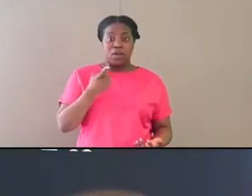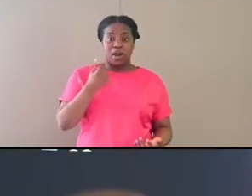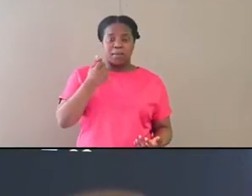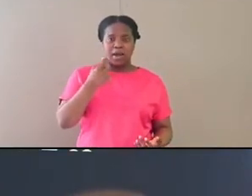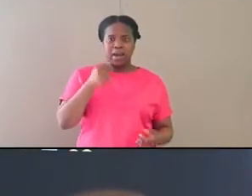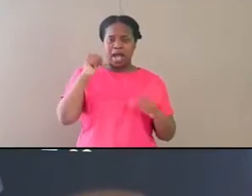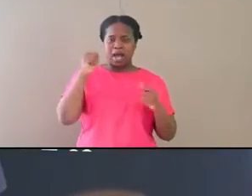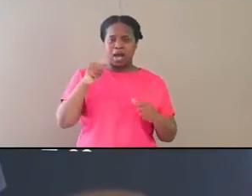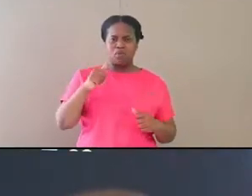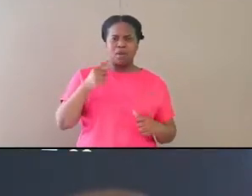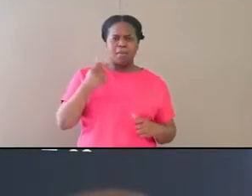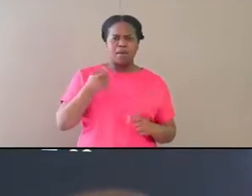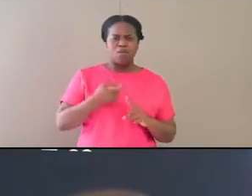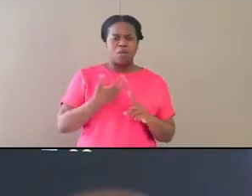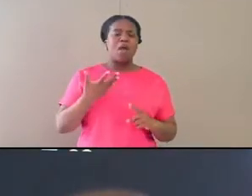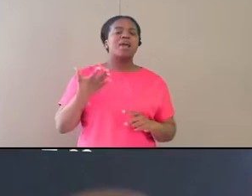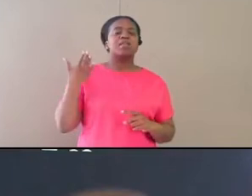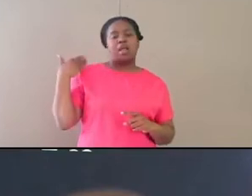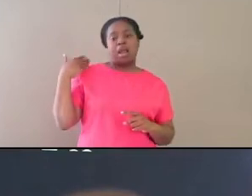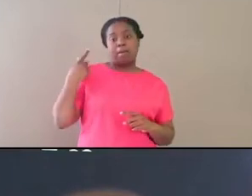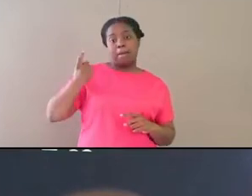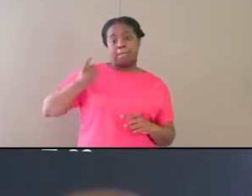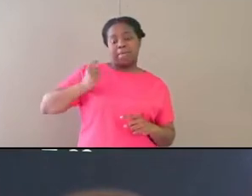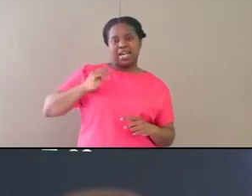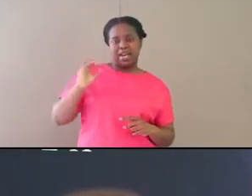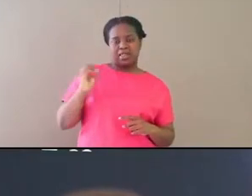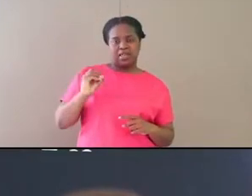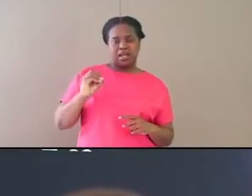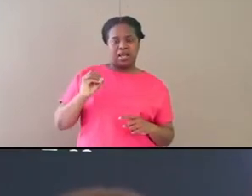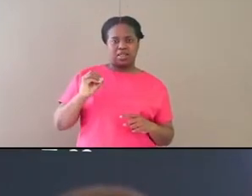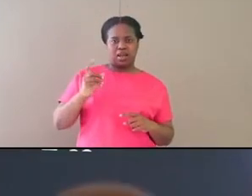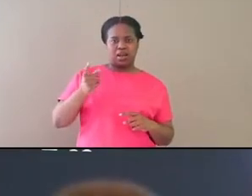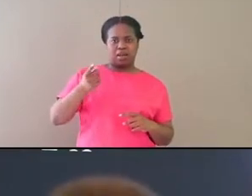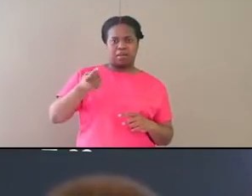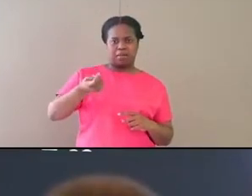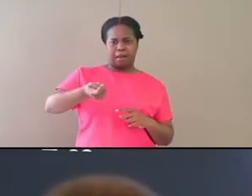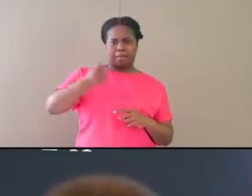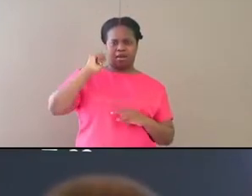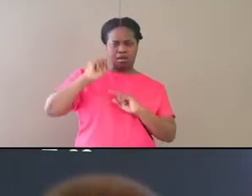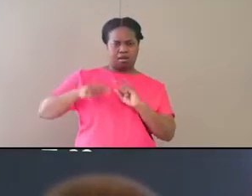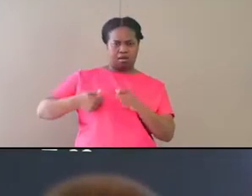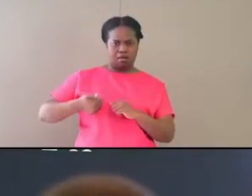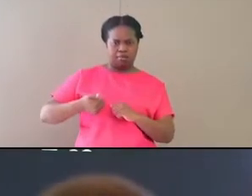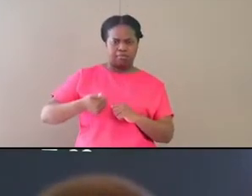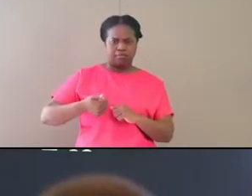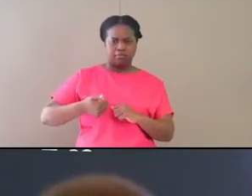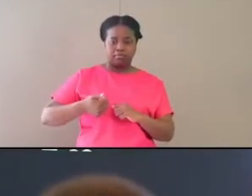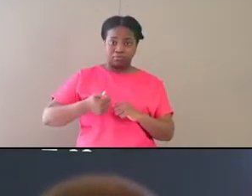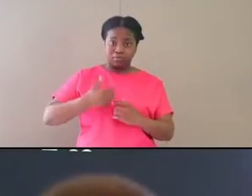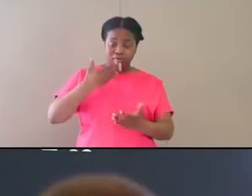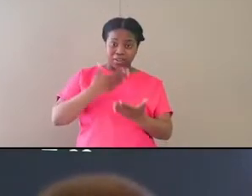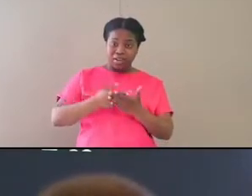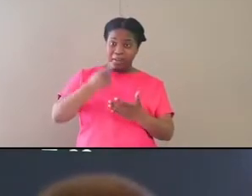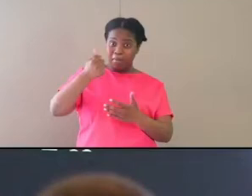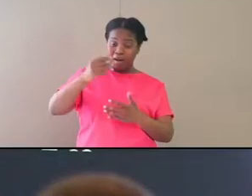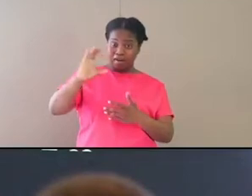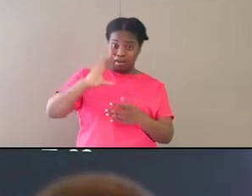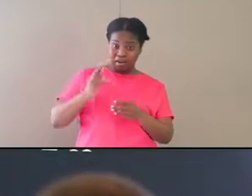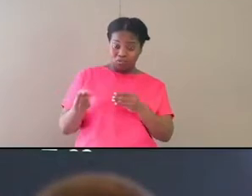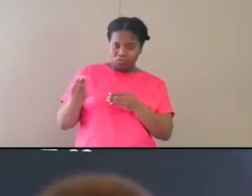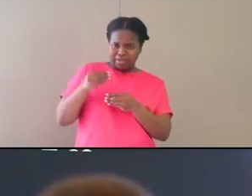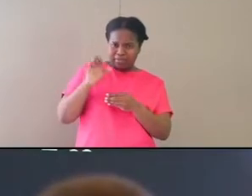money in my account and I don't know anything. I say, why did I get money? What money is this? I said, can we afford to give me an increase?